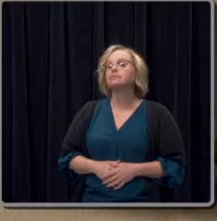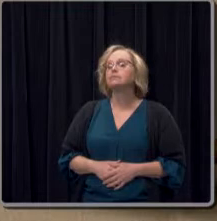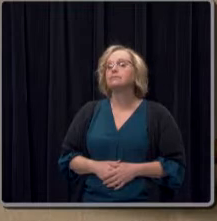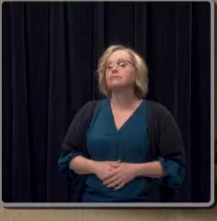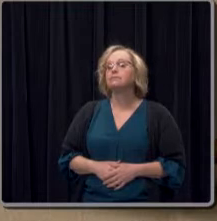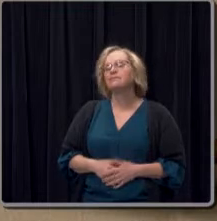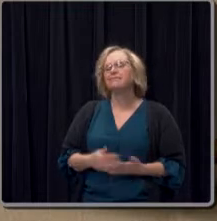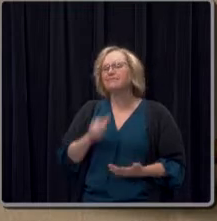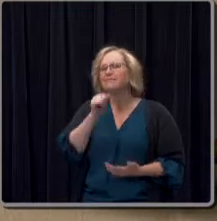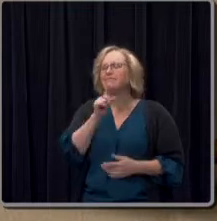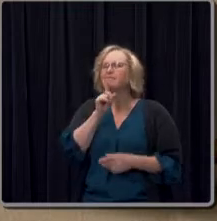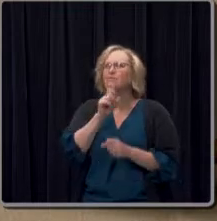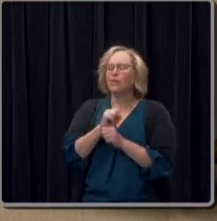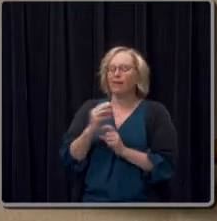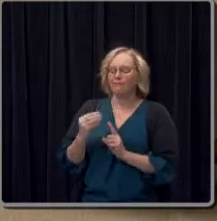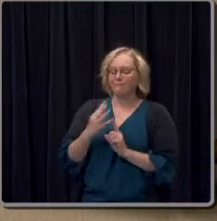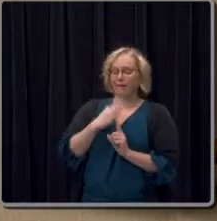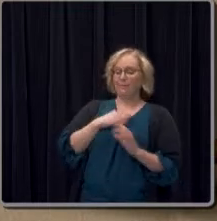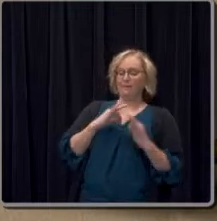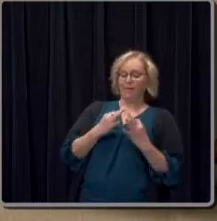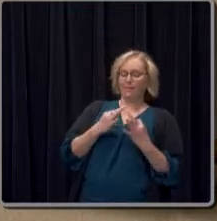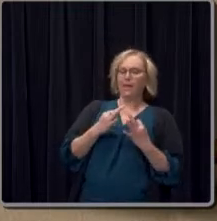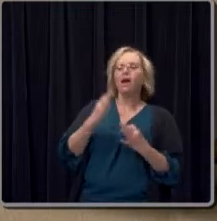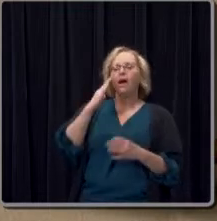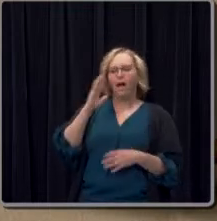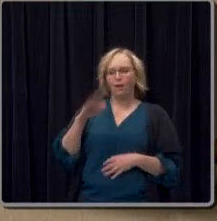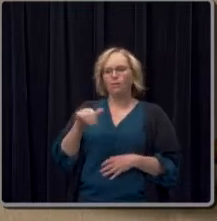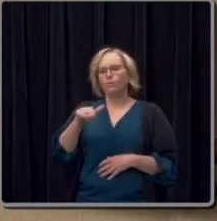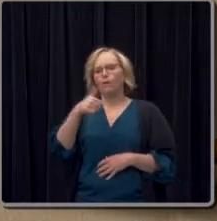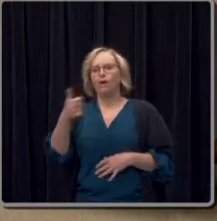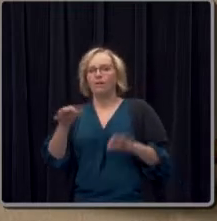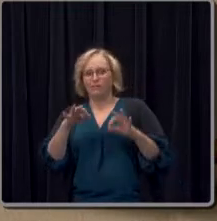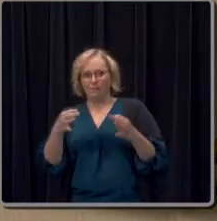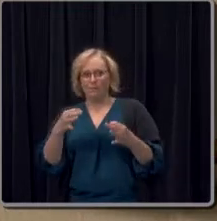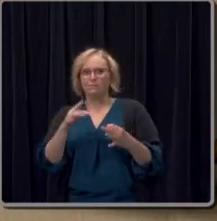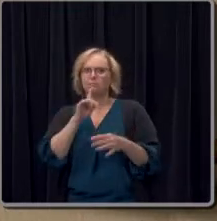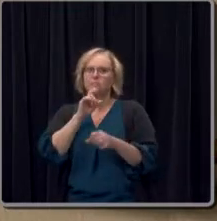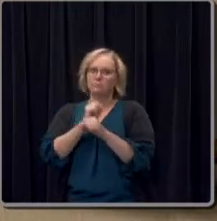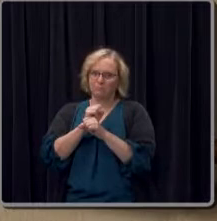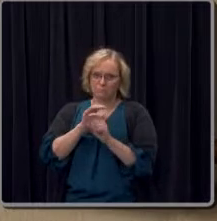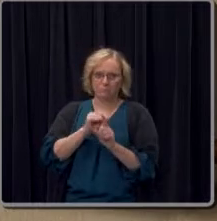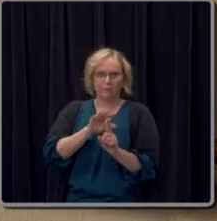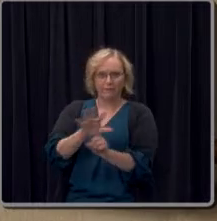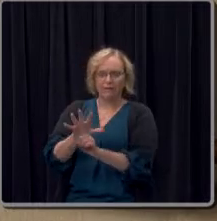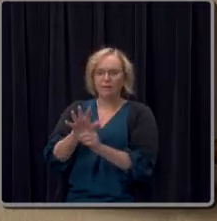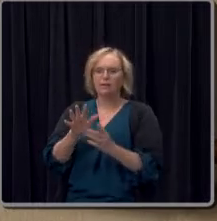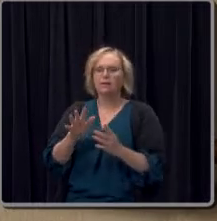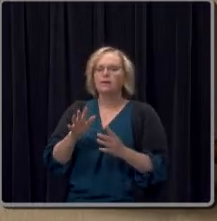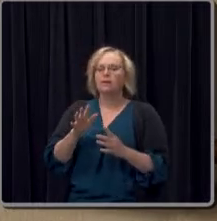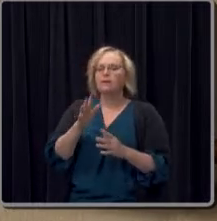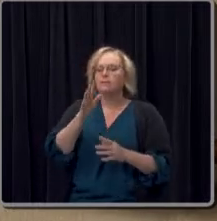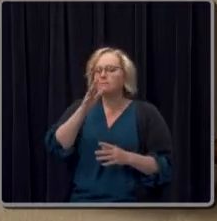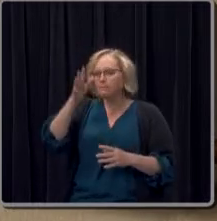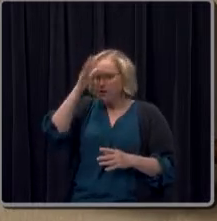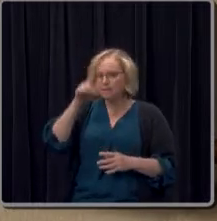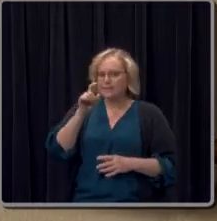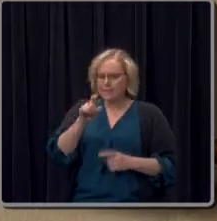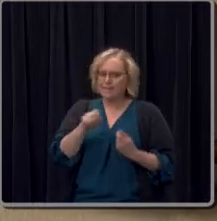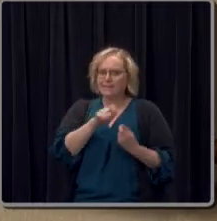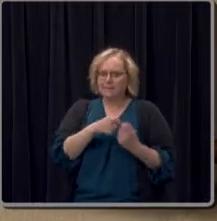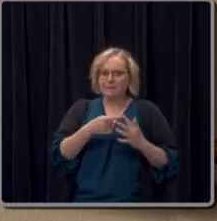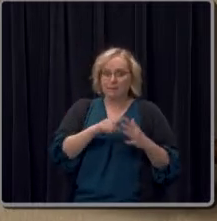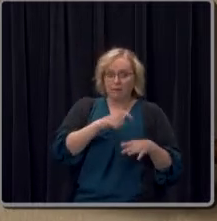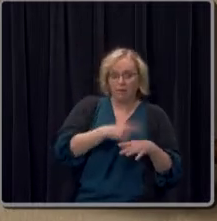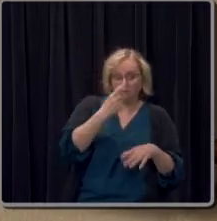really affect my family, there is families out there that it would affect. Parents that need a start time to, for